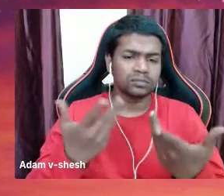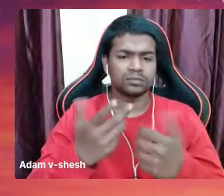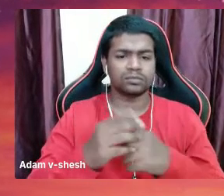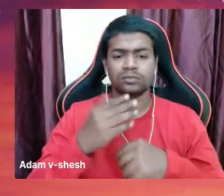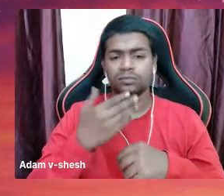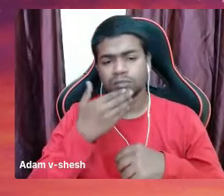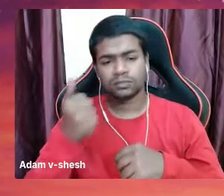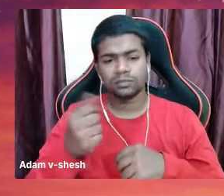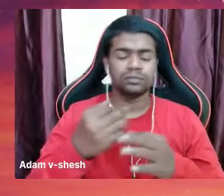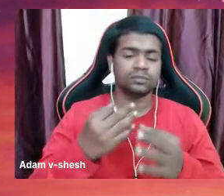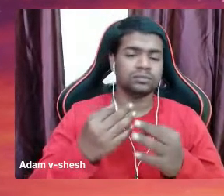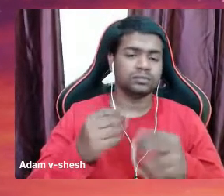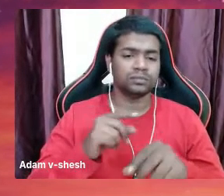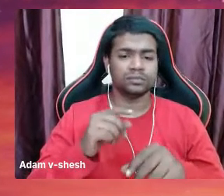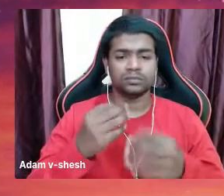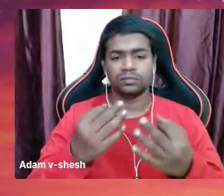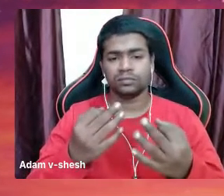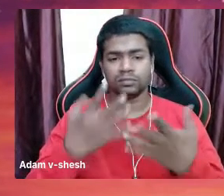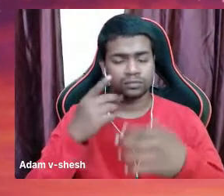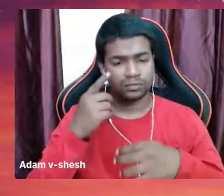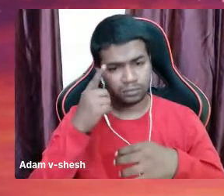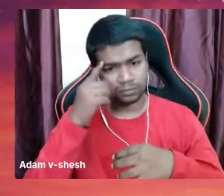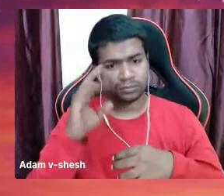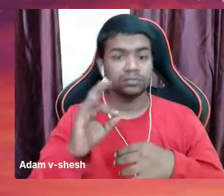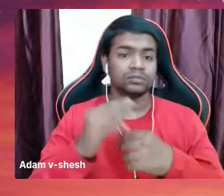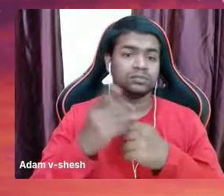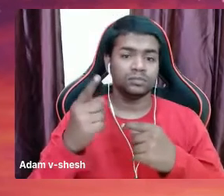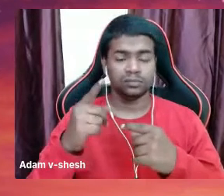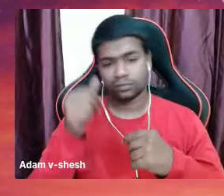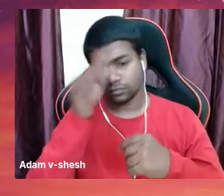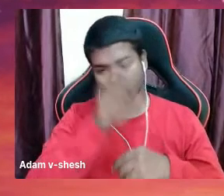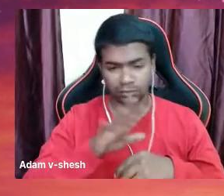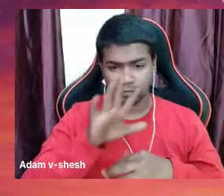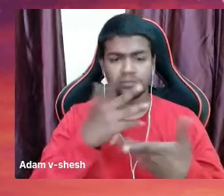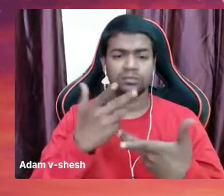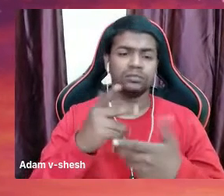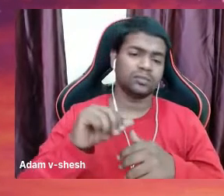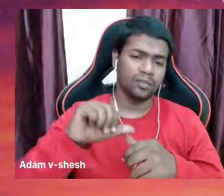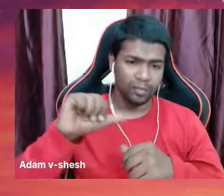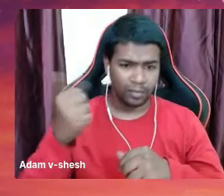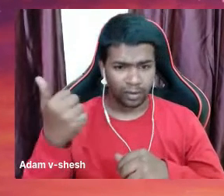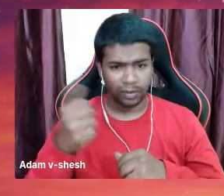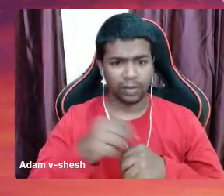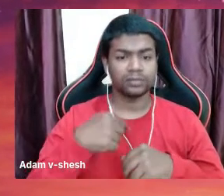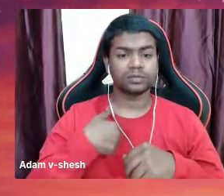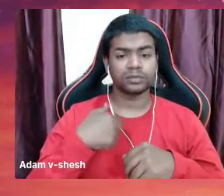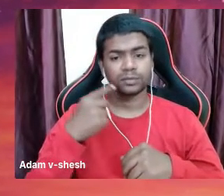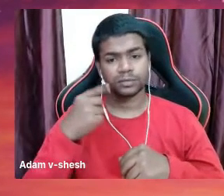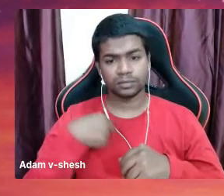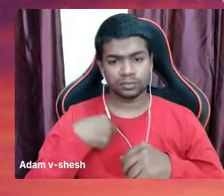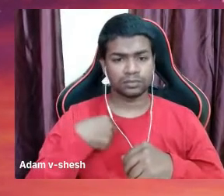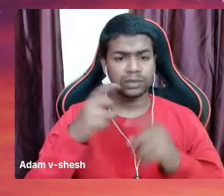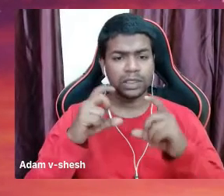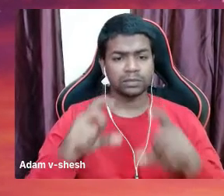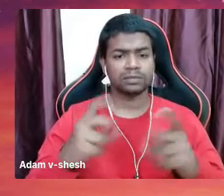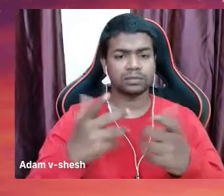best talent. Now, they may be Indian, they may not be Indian, right? I think what do we care about as an ecosystem is that we